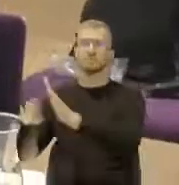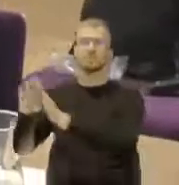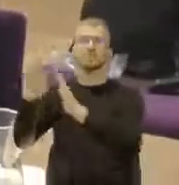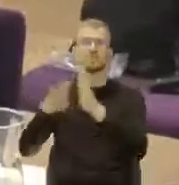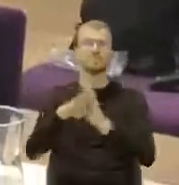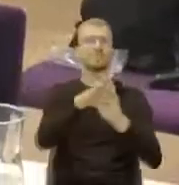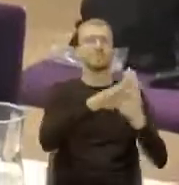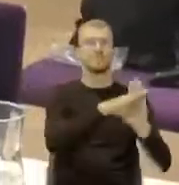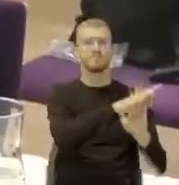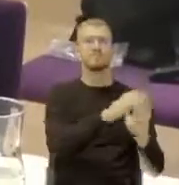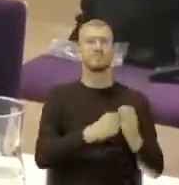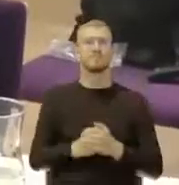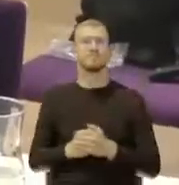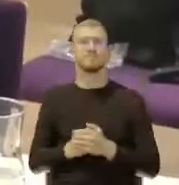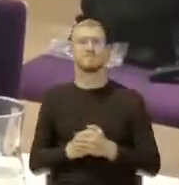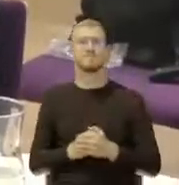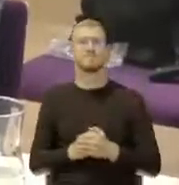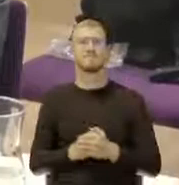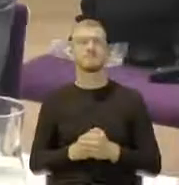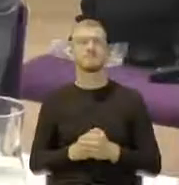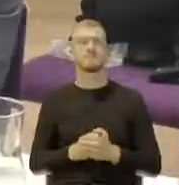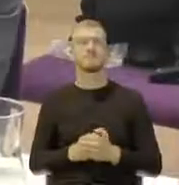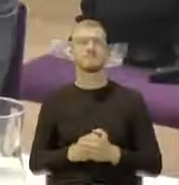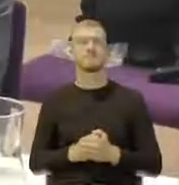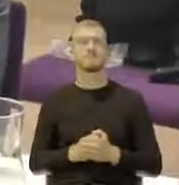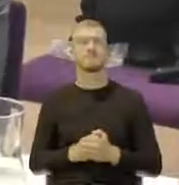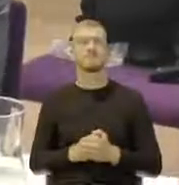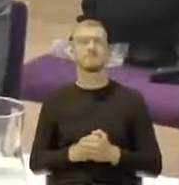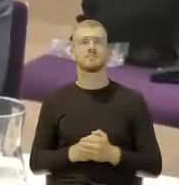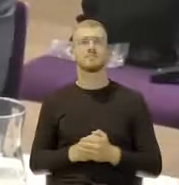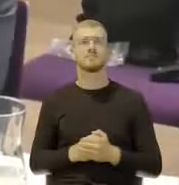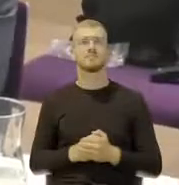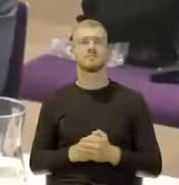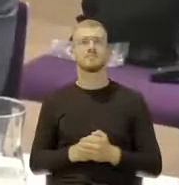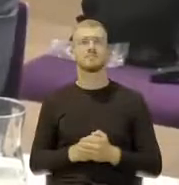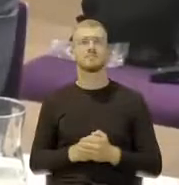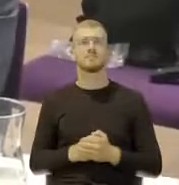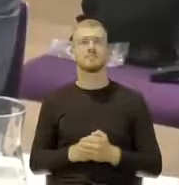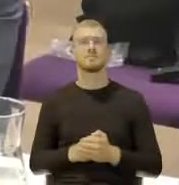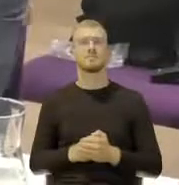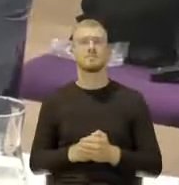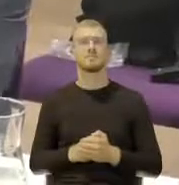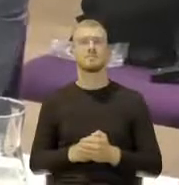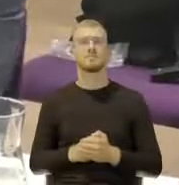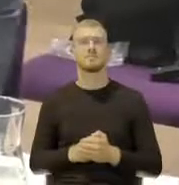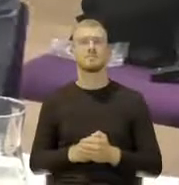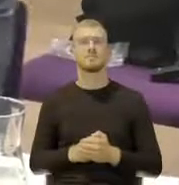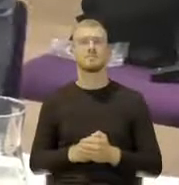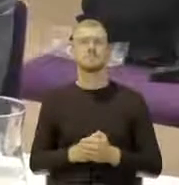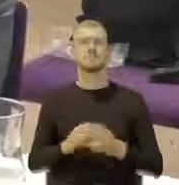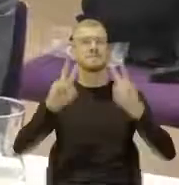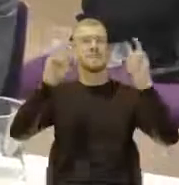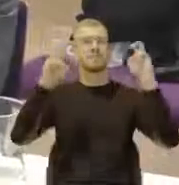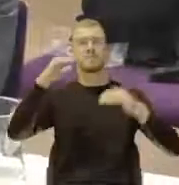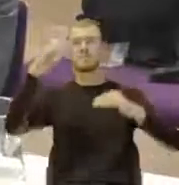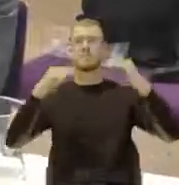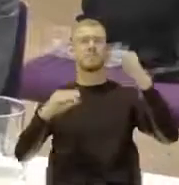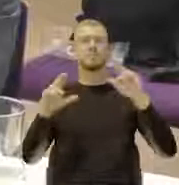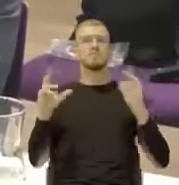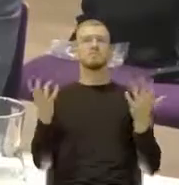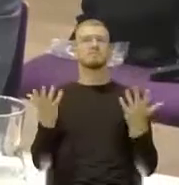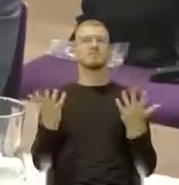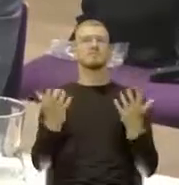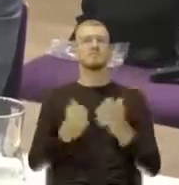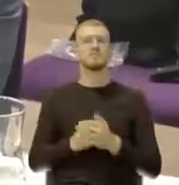and unequal pathways. The crossroad ahead of us is about how to address the twin challenge of climate change